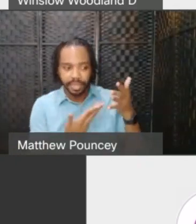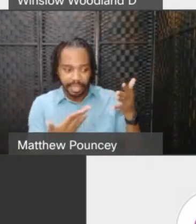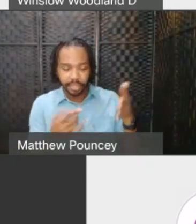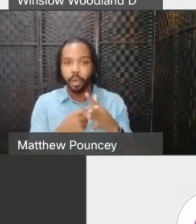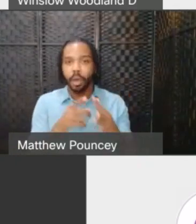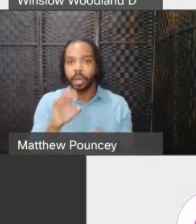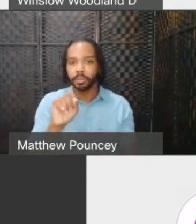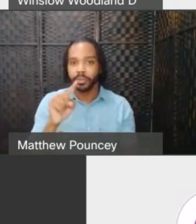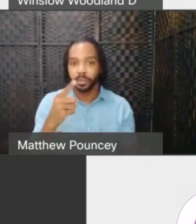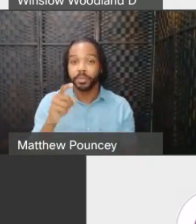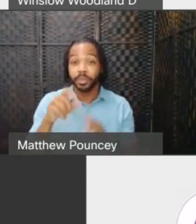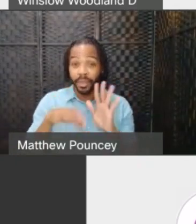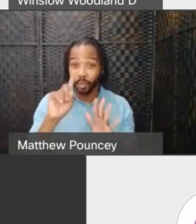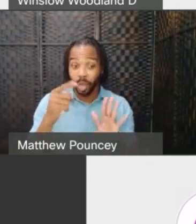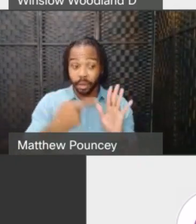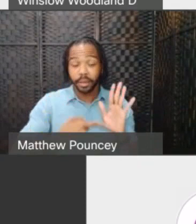found at